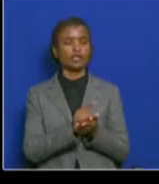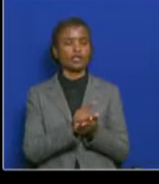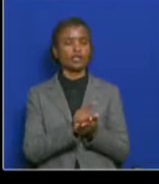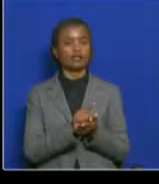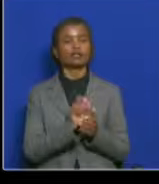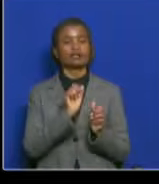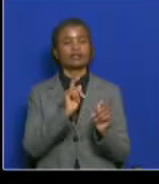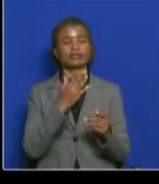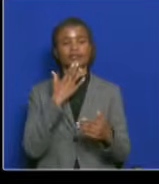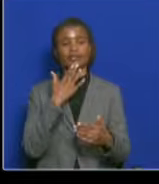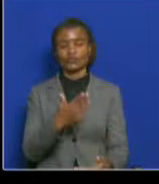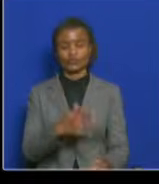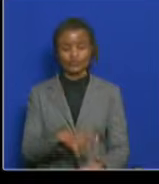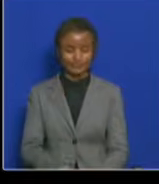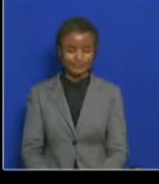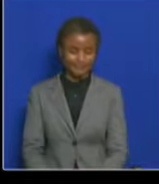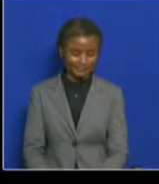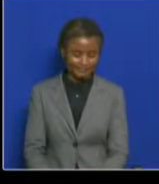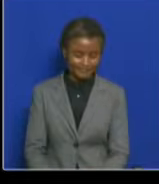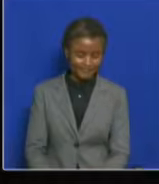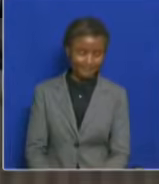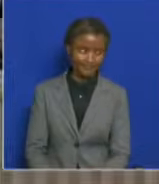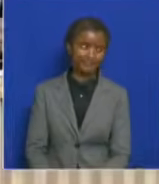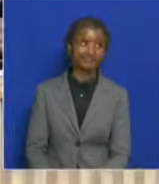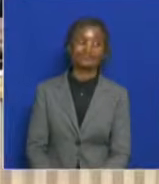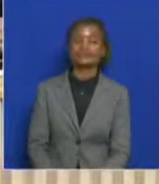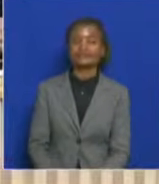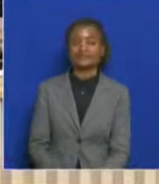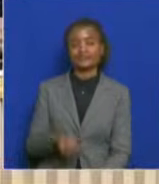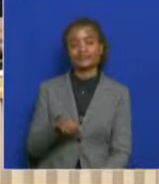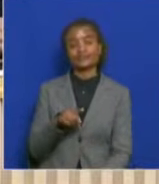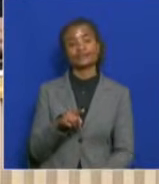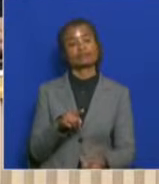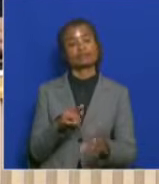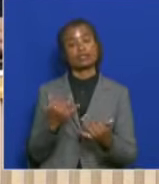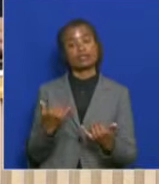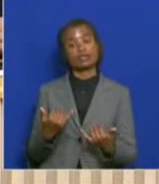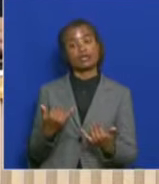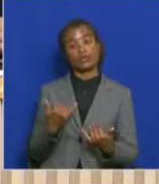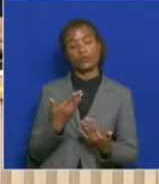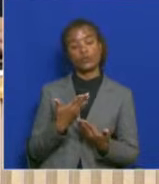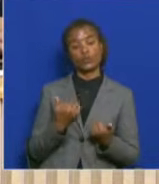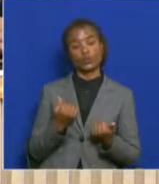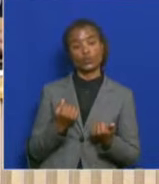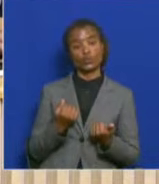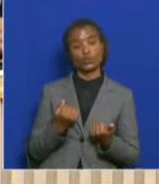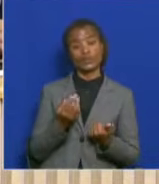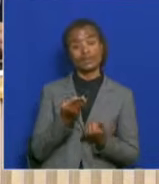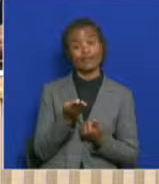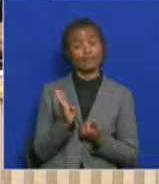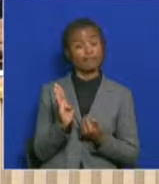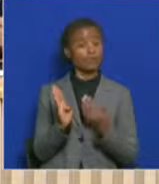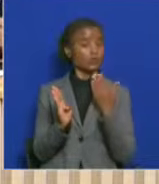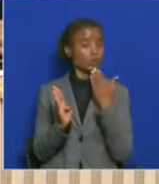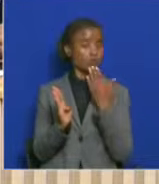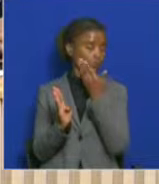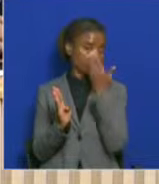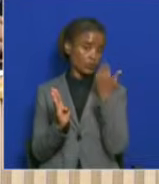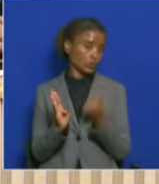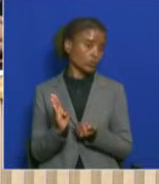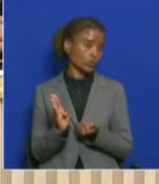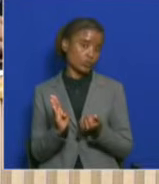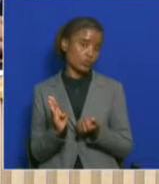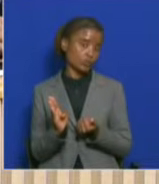At this point, we don't know yet who them is that General Khan will be speaking to.